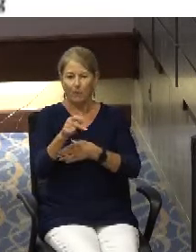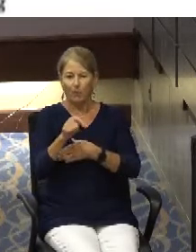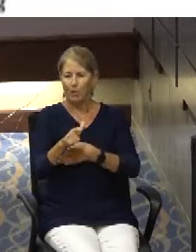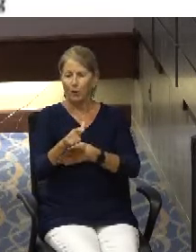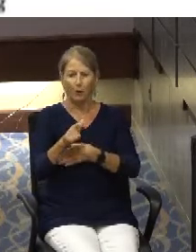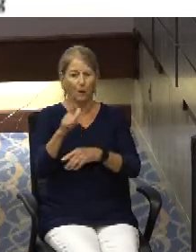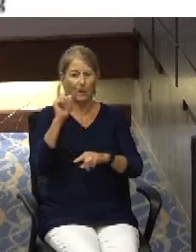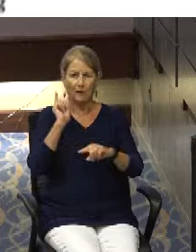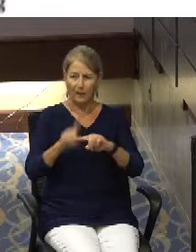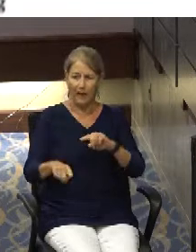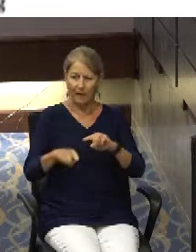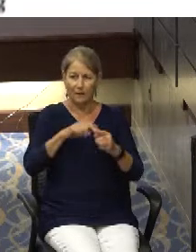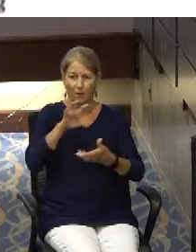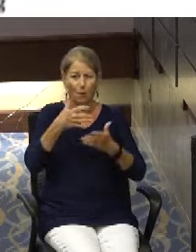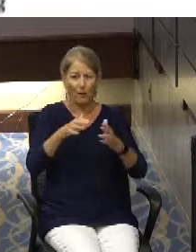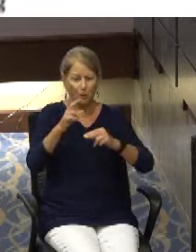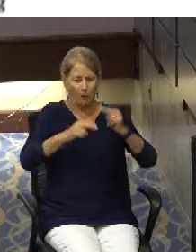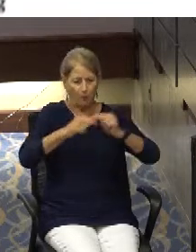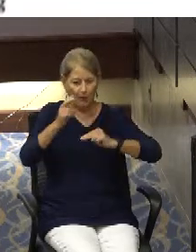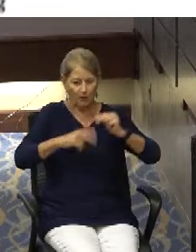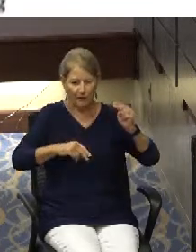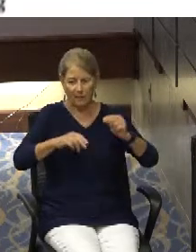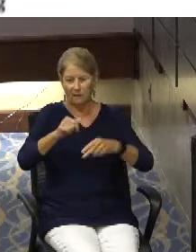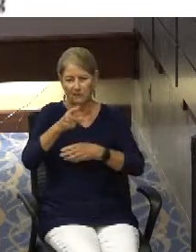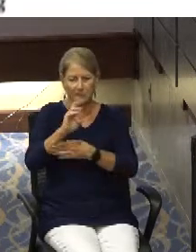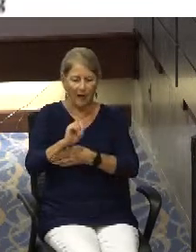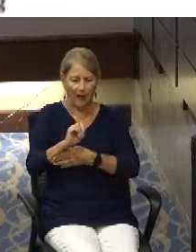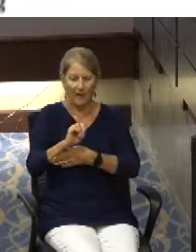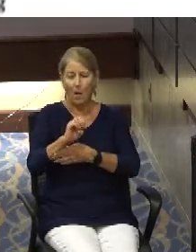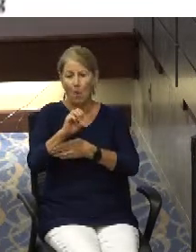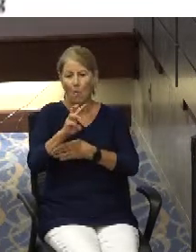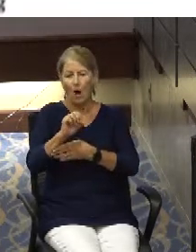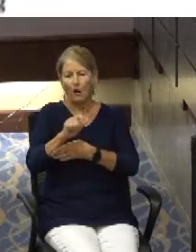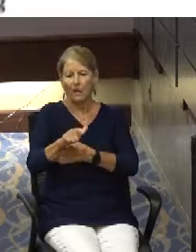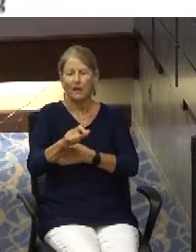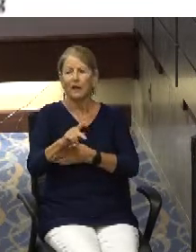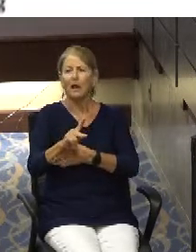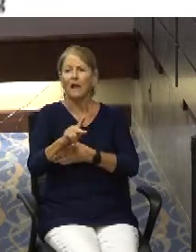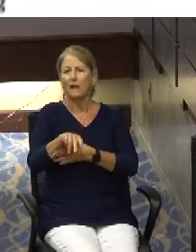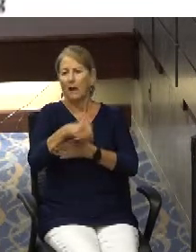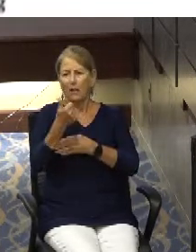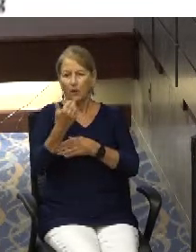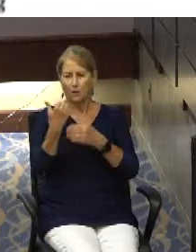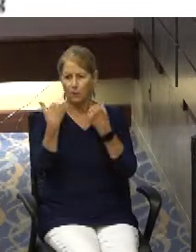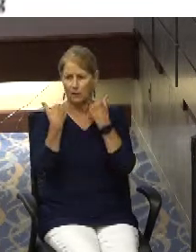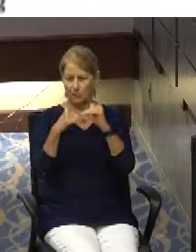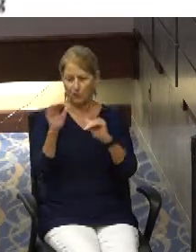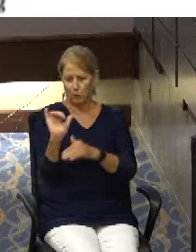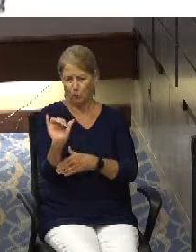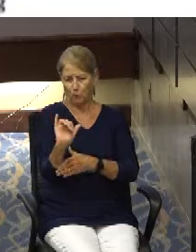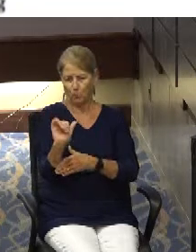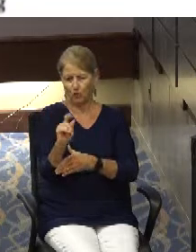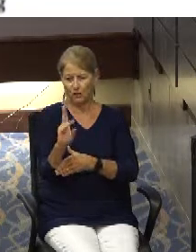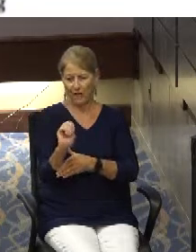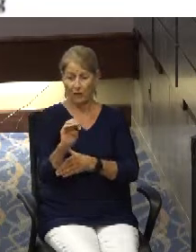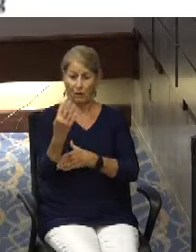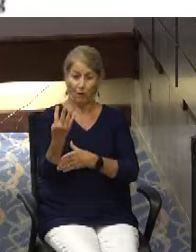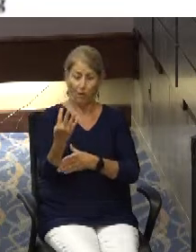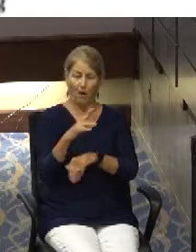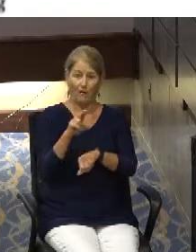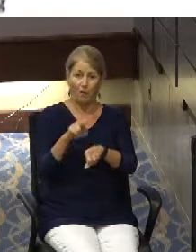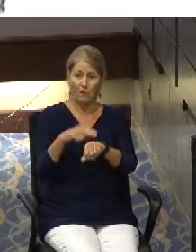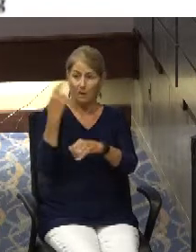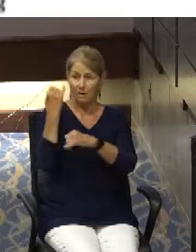buildings and sidewalks and parking areas and a number of other restrictions as well. And of course, stage 4, the